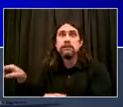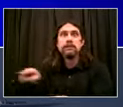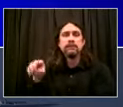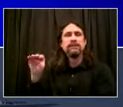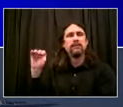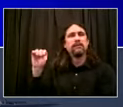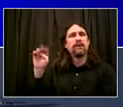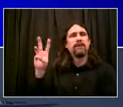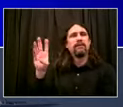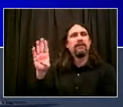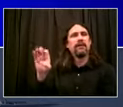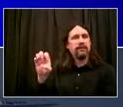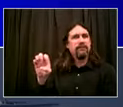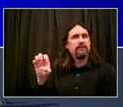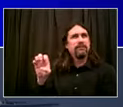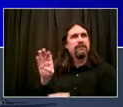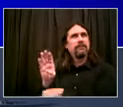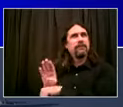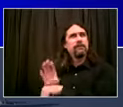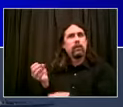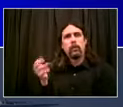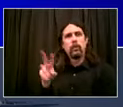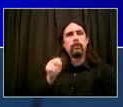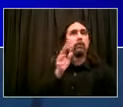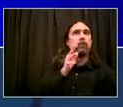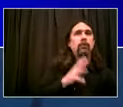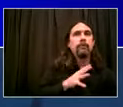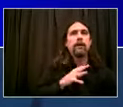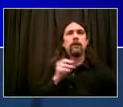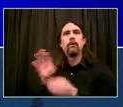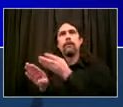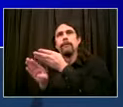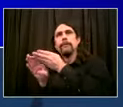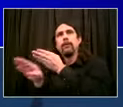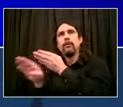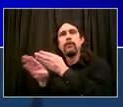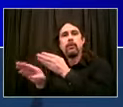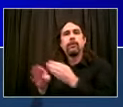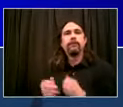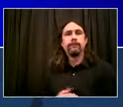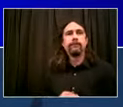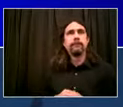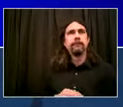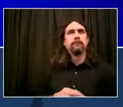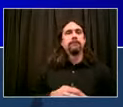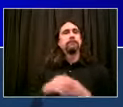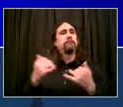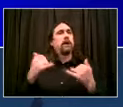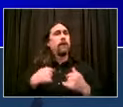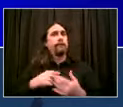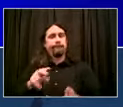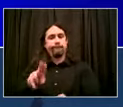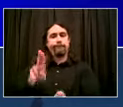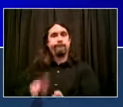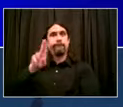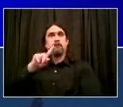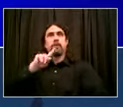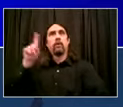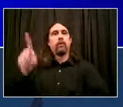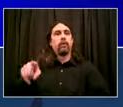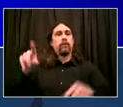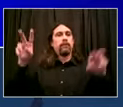Authority, and to do it with a package of actions that will make sure there is economic empowerment, that